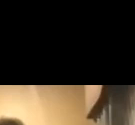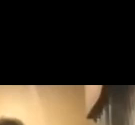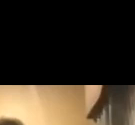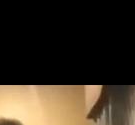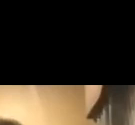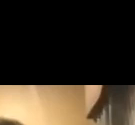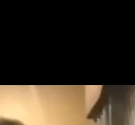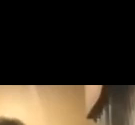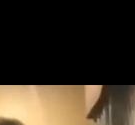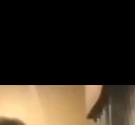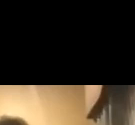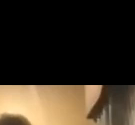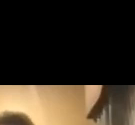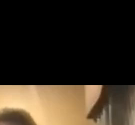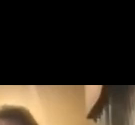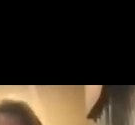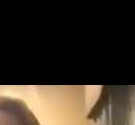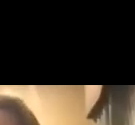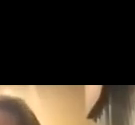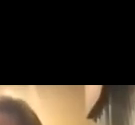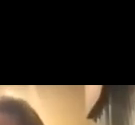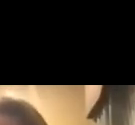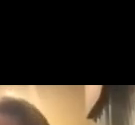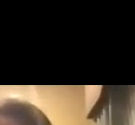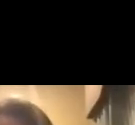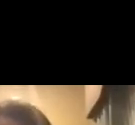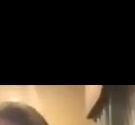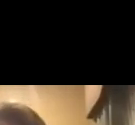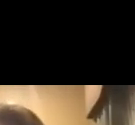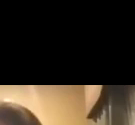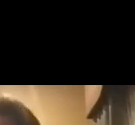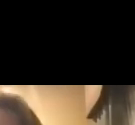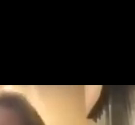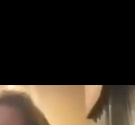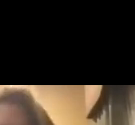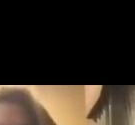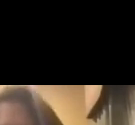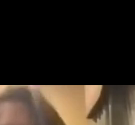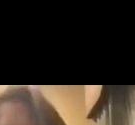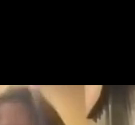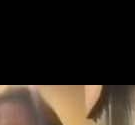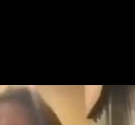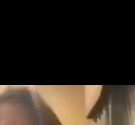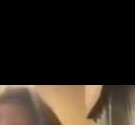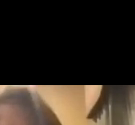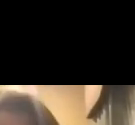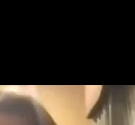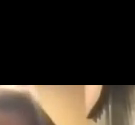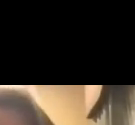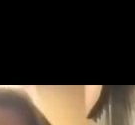That was such a good call. I know she felt like she had something stuck in her throat, so it wasn't that great,